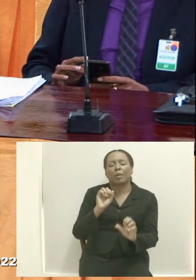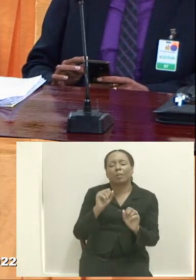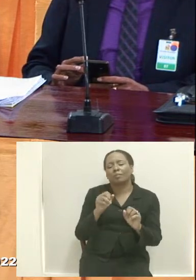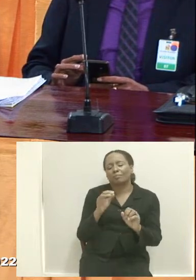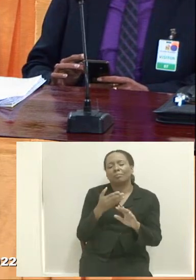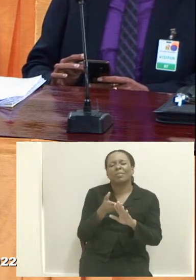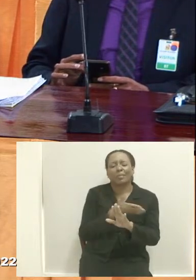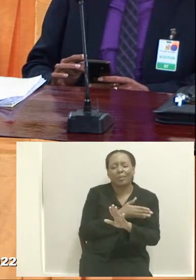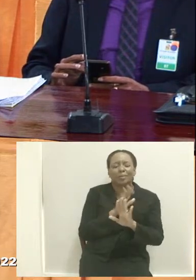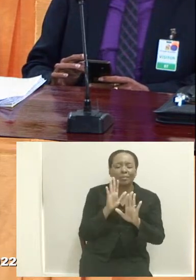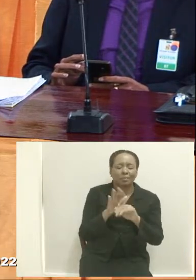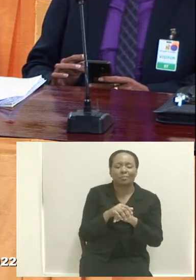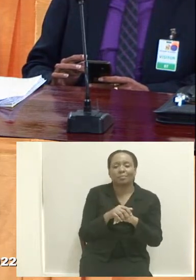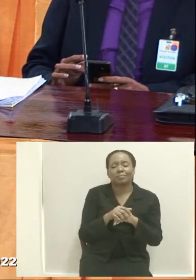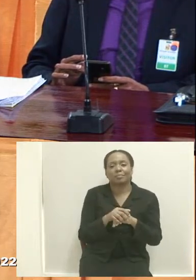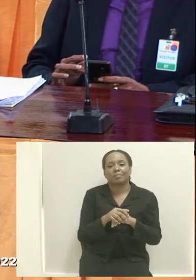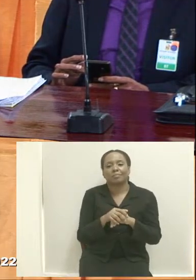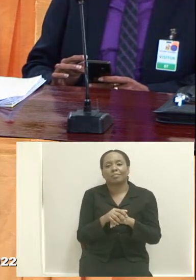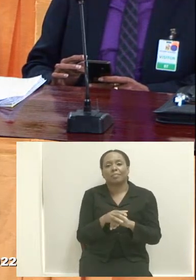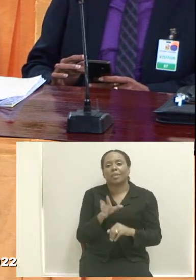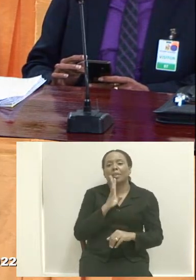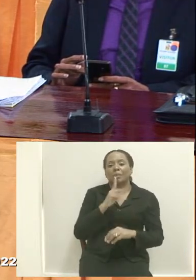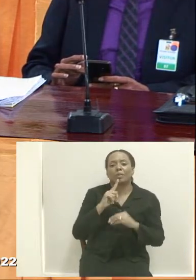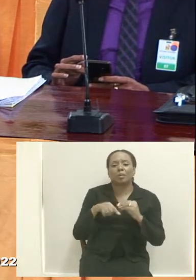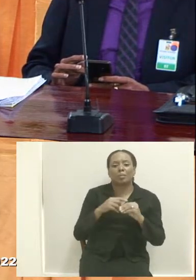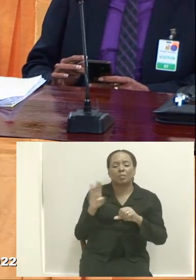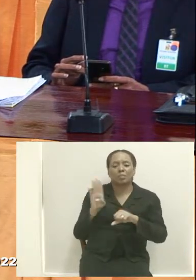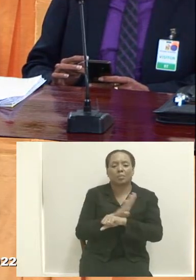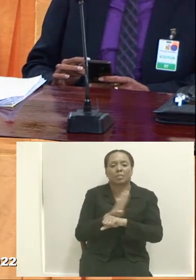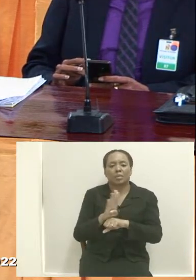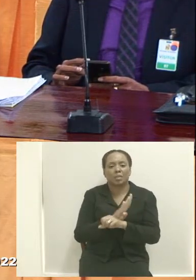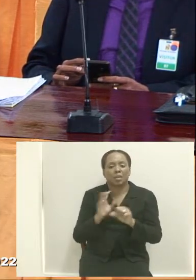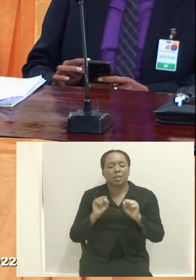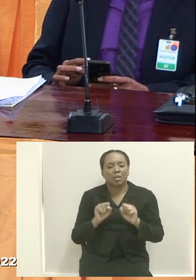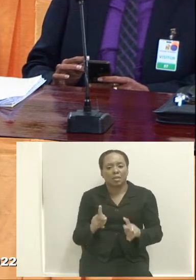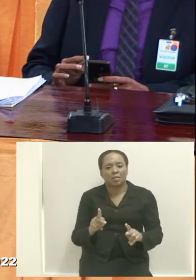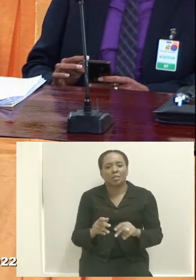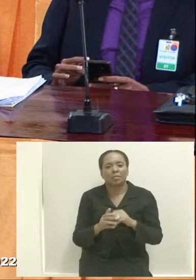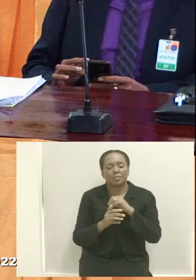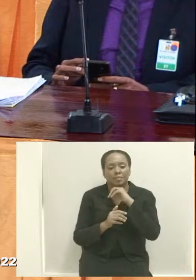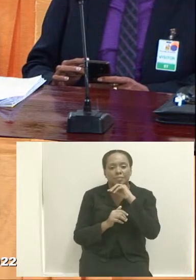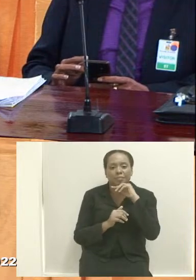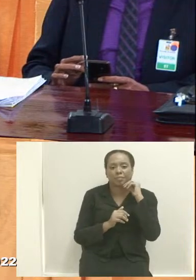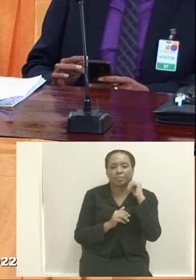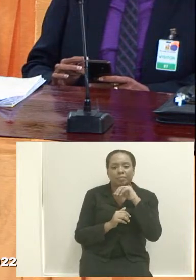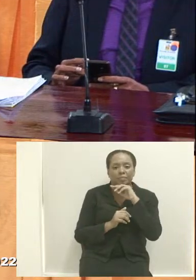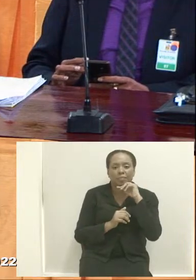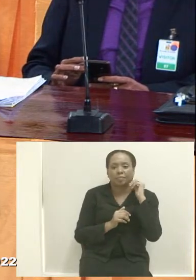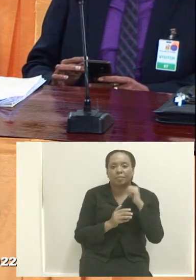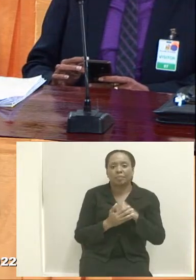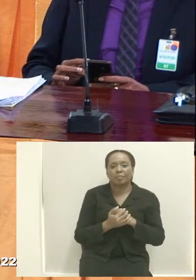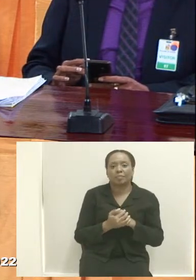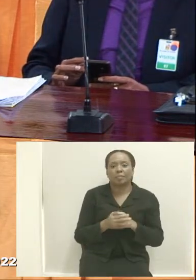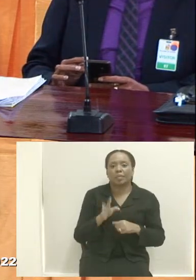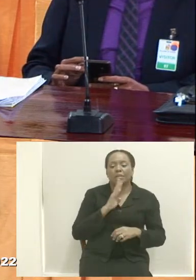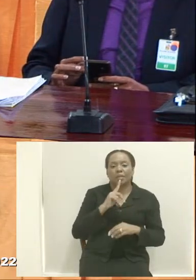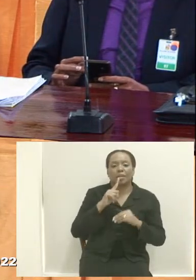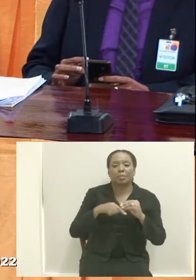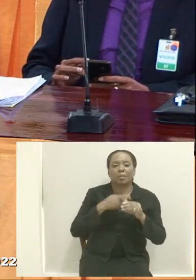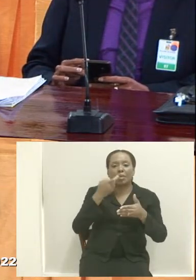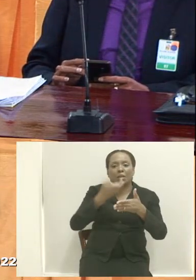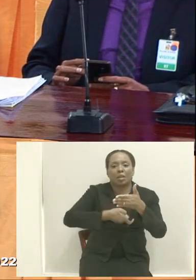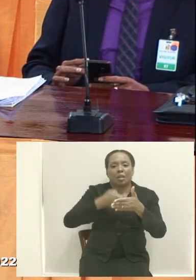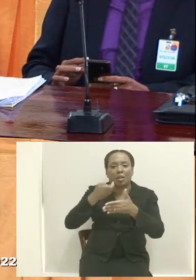can be created by the energy sector, because while we have talked about the cost of energy being reduced via photovoltaics, we've not